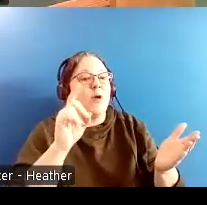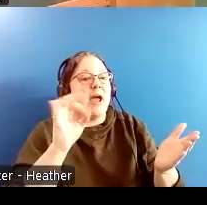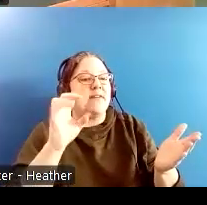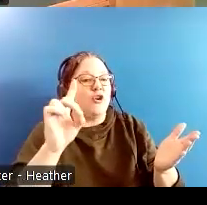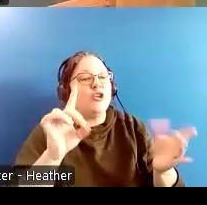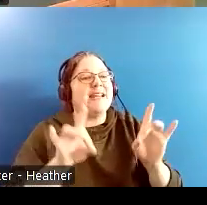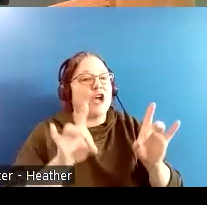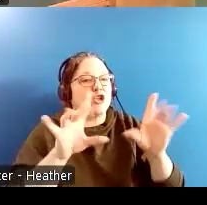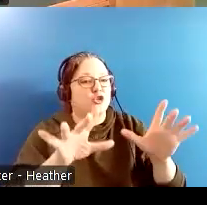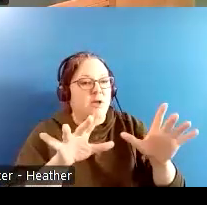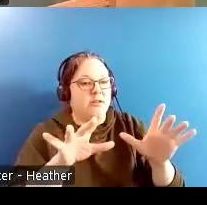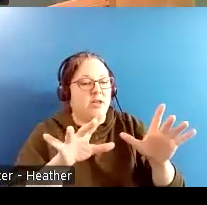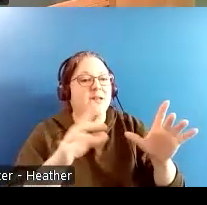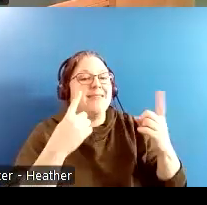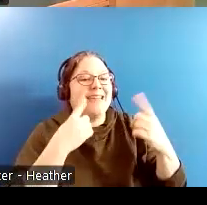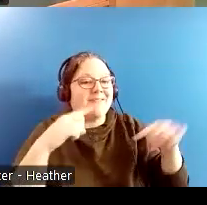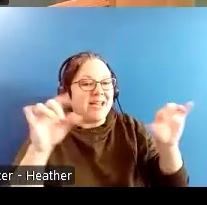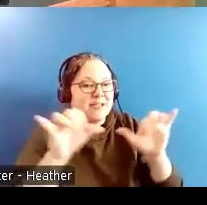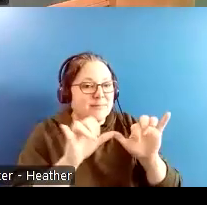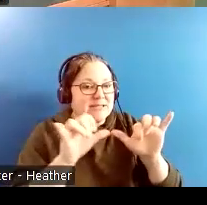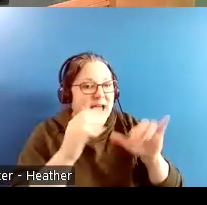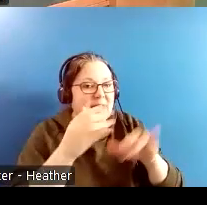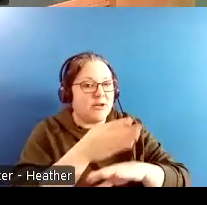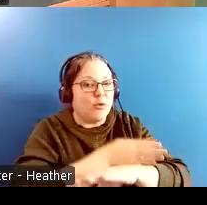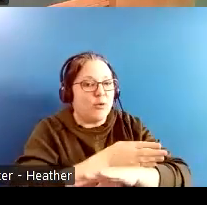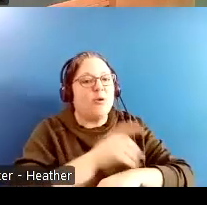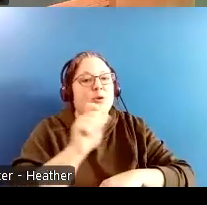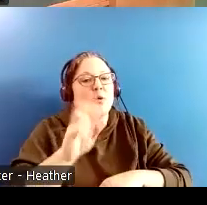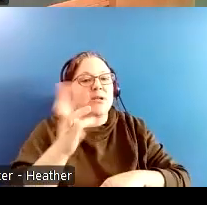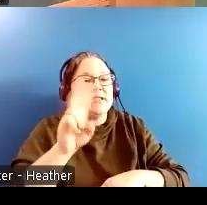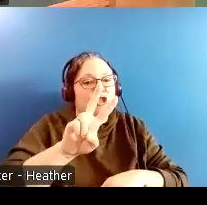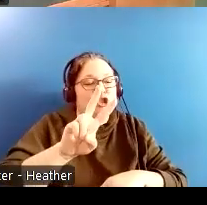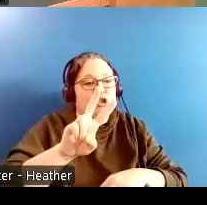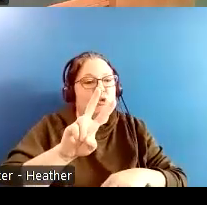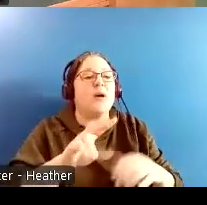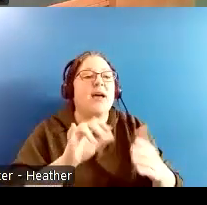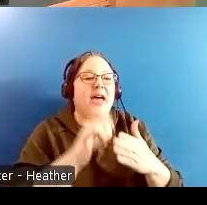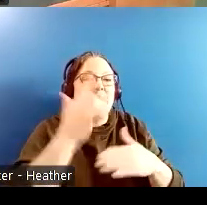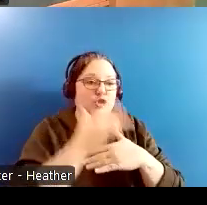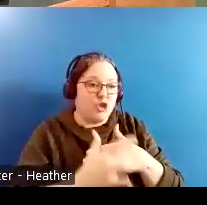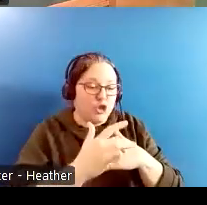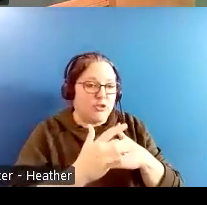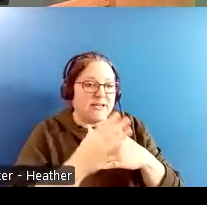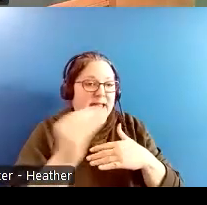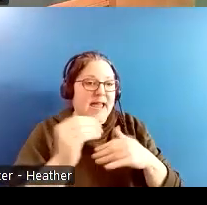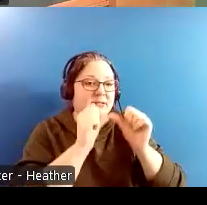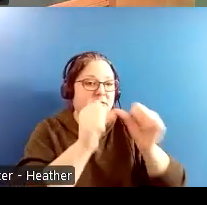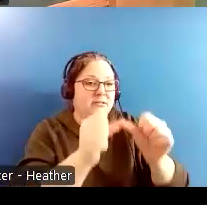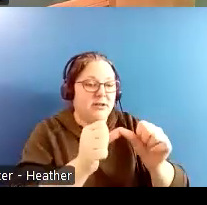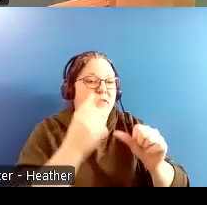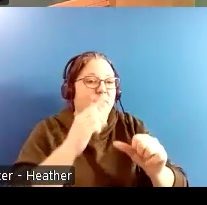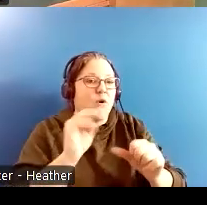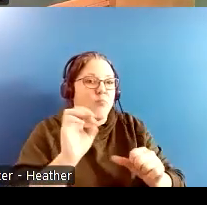The effect size improvement with beating the blues was 0.62, and it was an early and sustained improvement on mood symptoms.